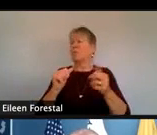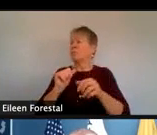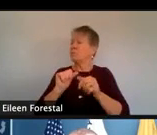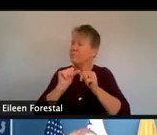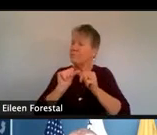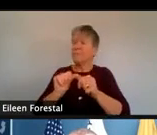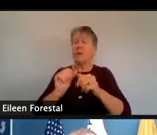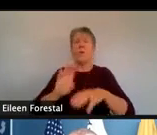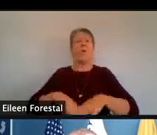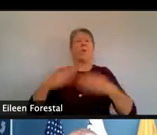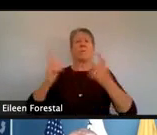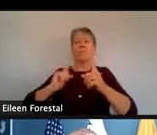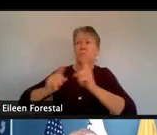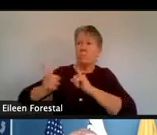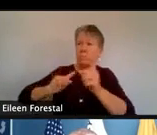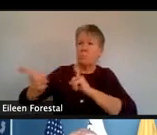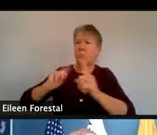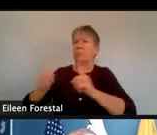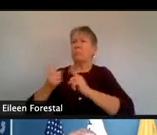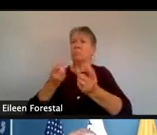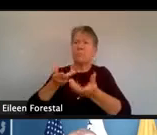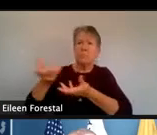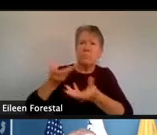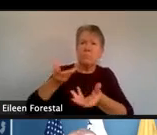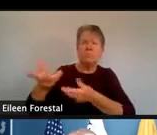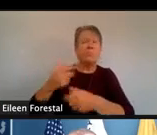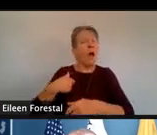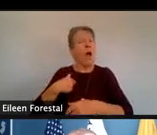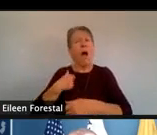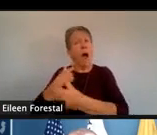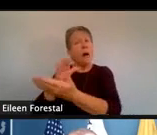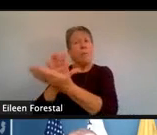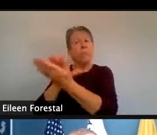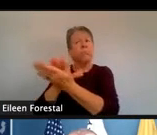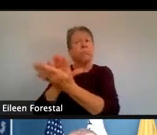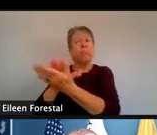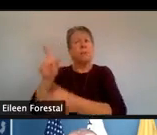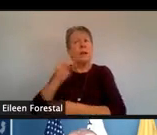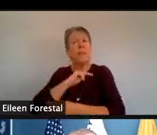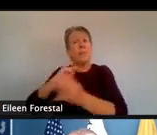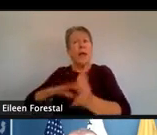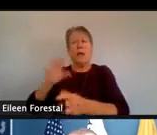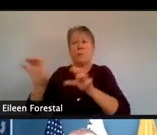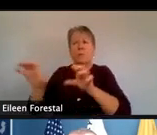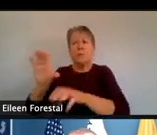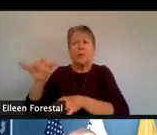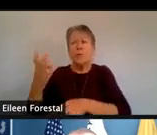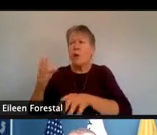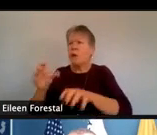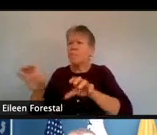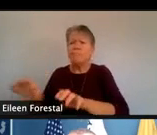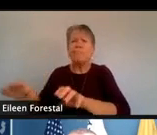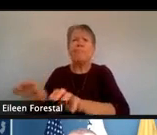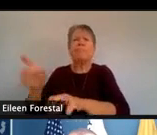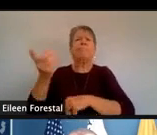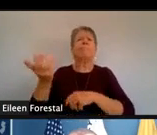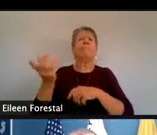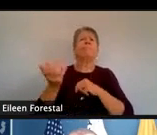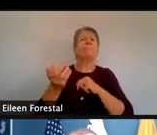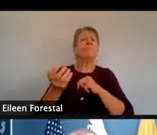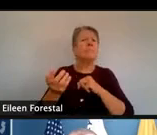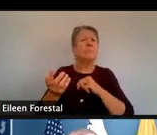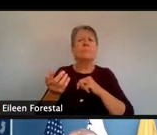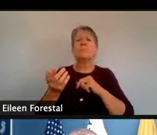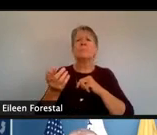only hotspot. It is our largest city, however. And so Newark's numbers, just as it relates to